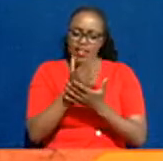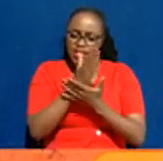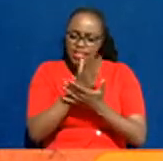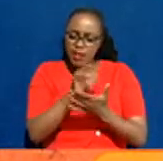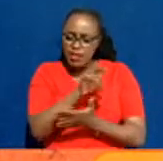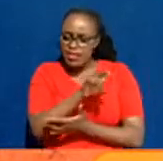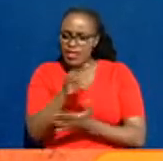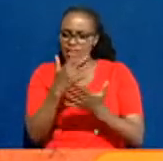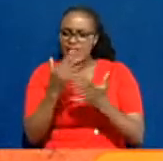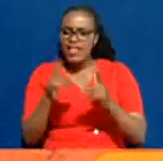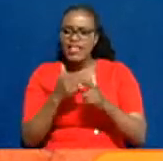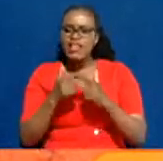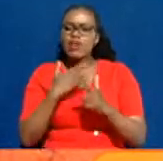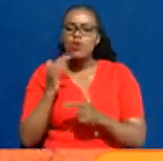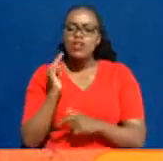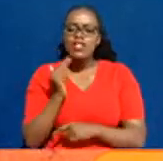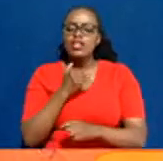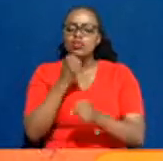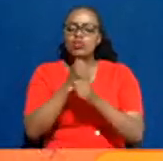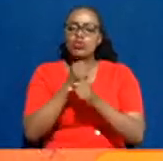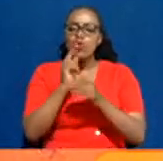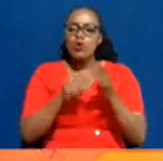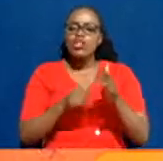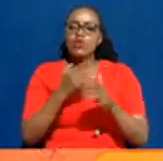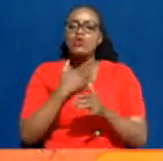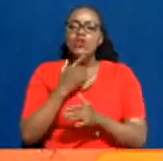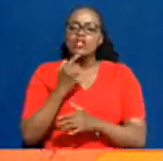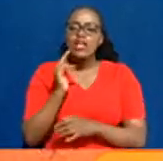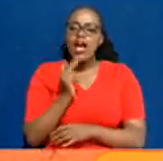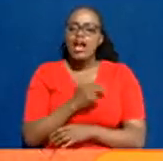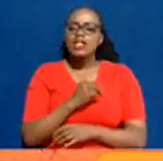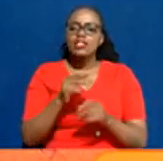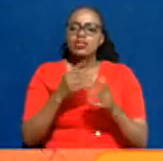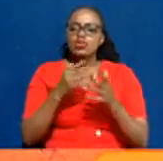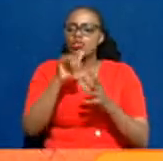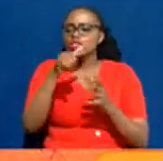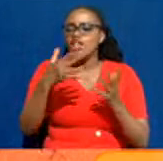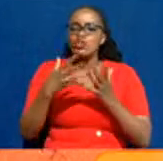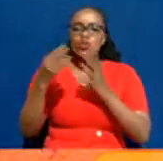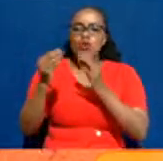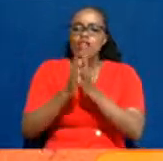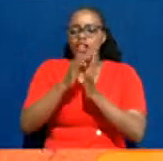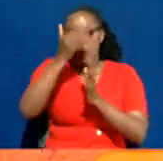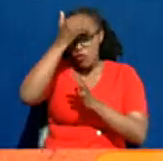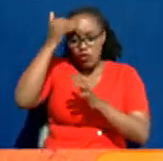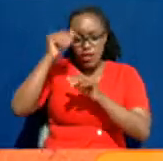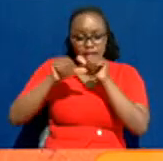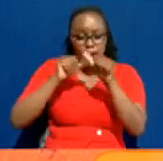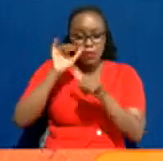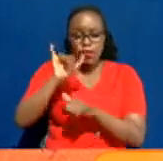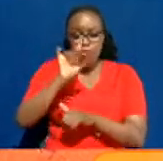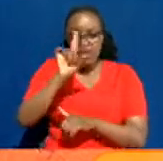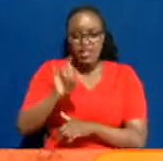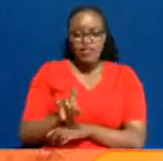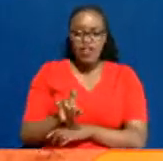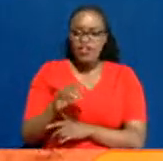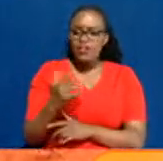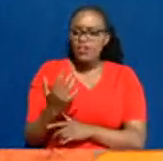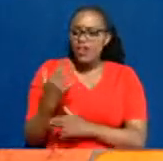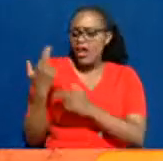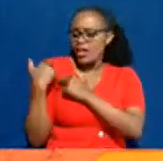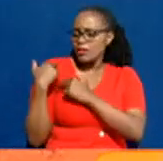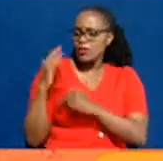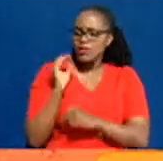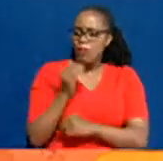thing, what do you want us to do, my brother? Do you just want us to go down and just forget about it? What is our